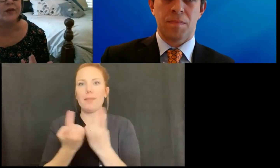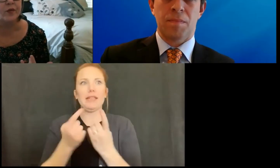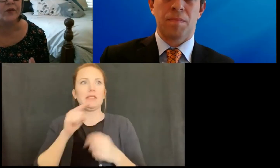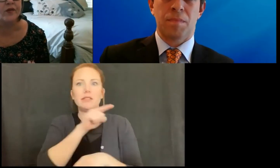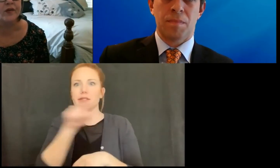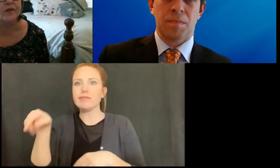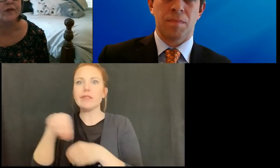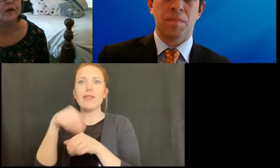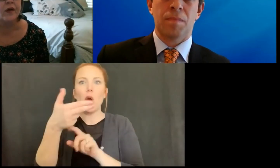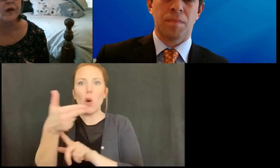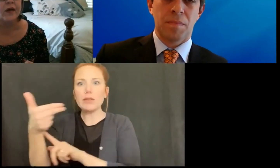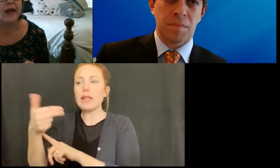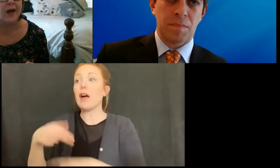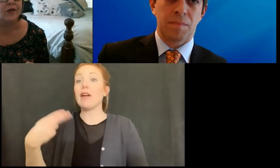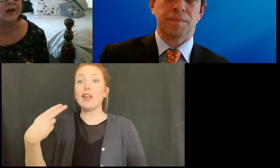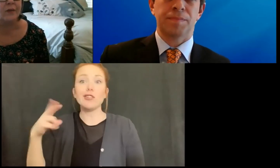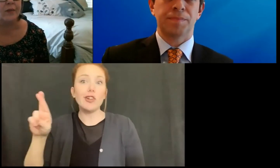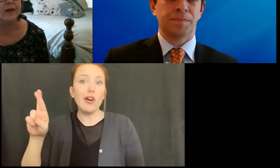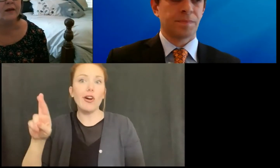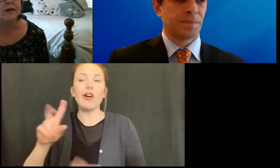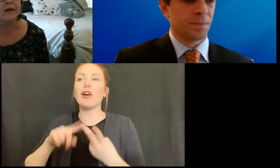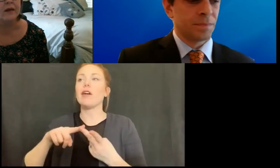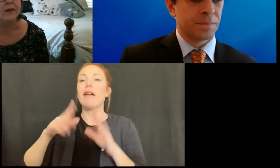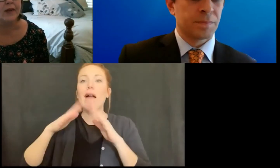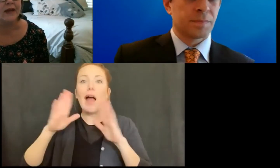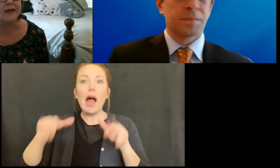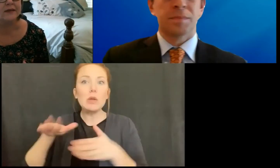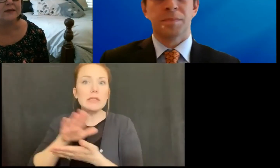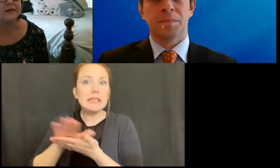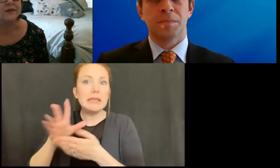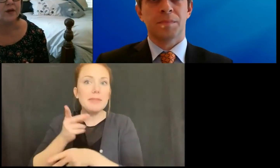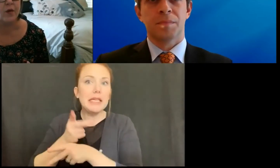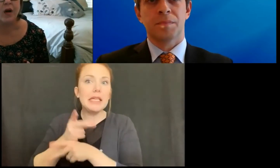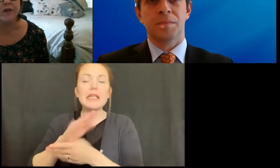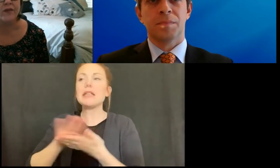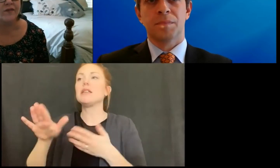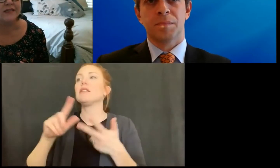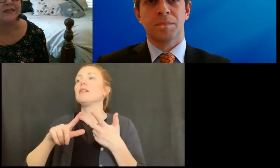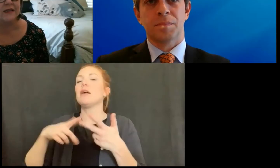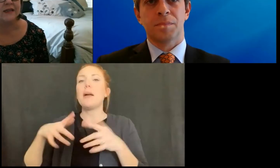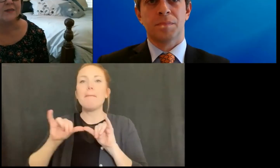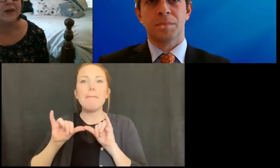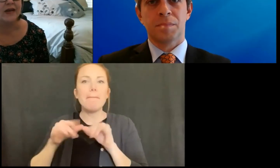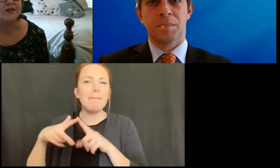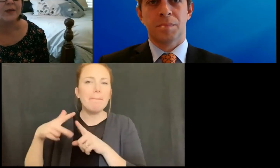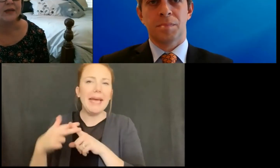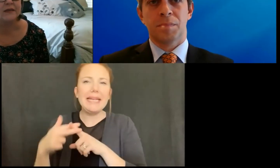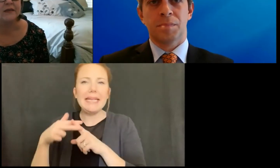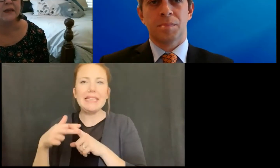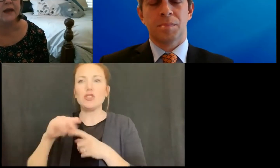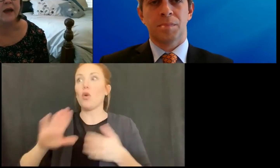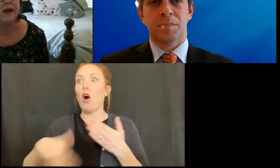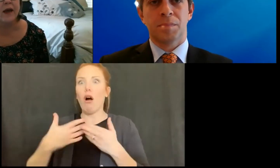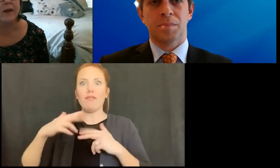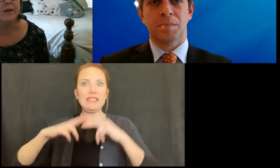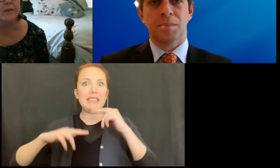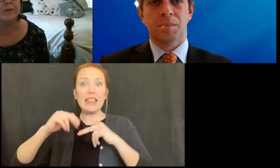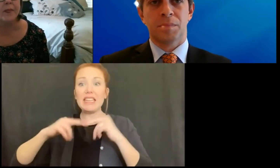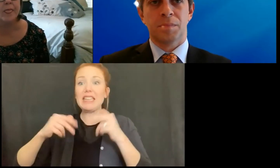human resources, housekeeping, maintenance, so all of the facilities management,